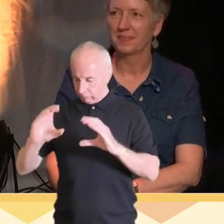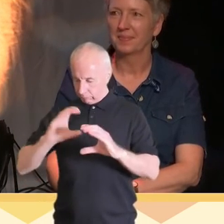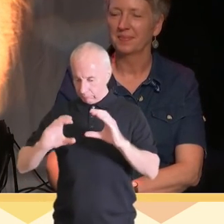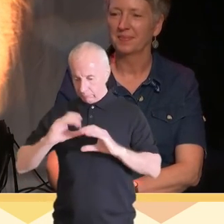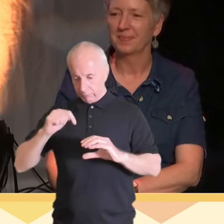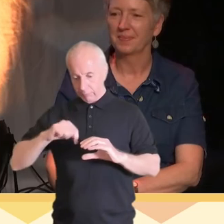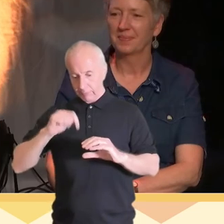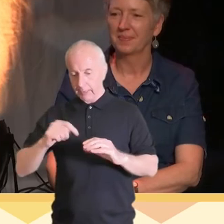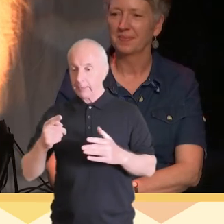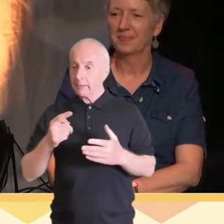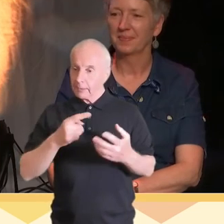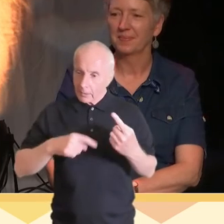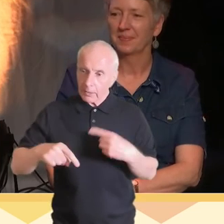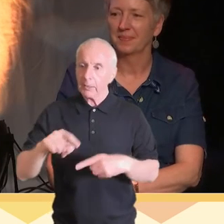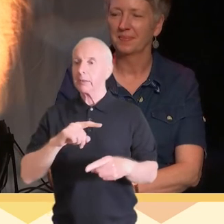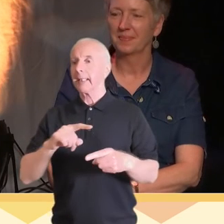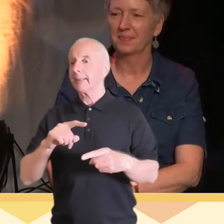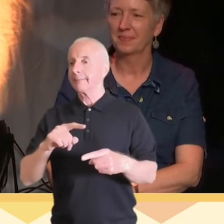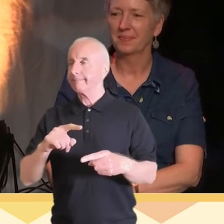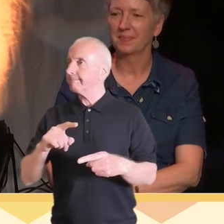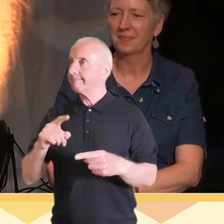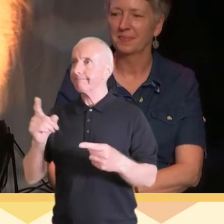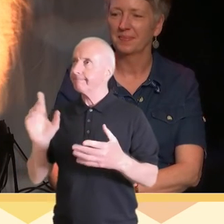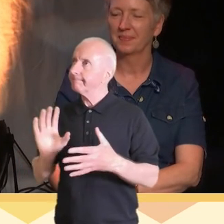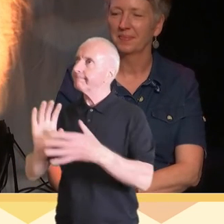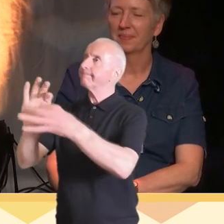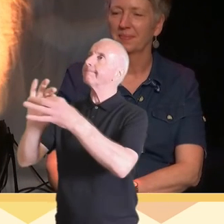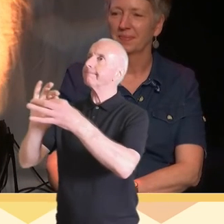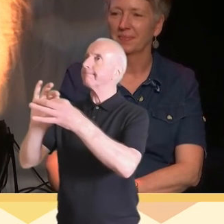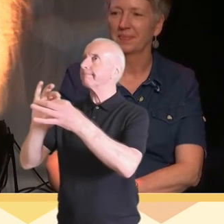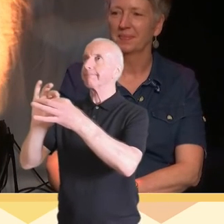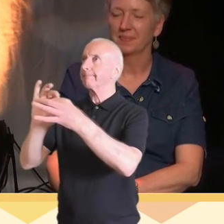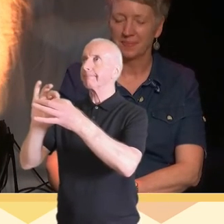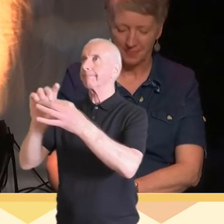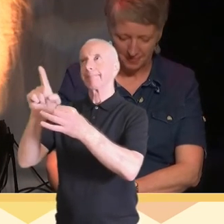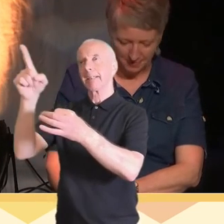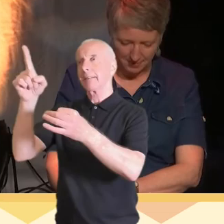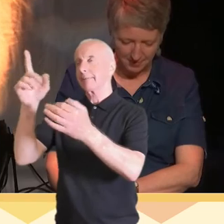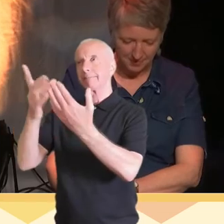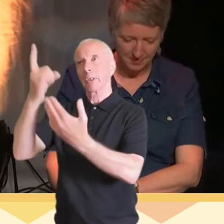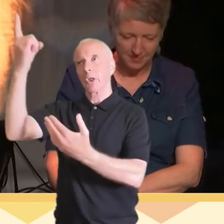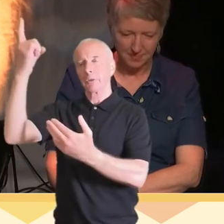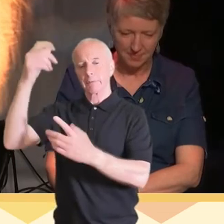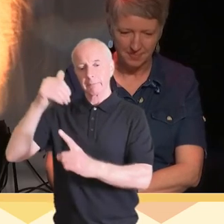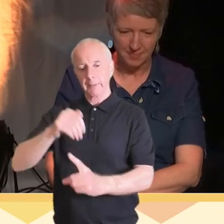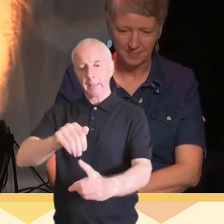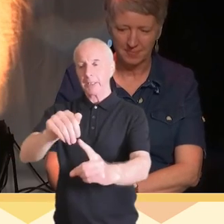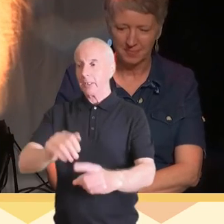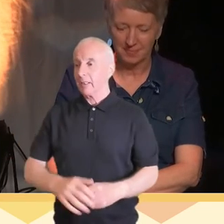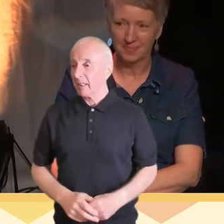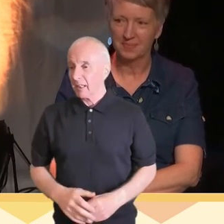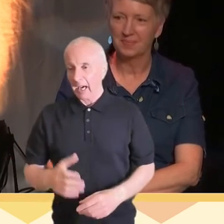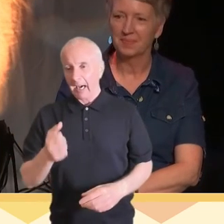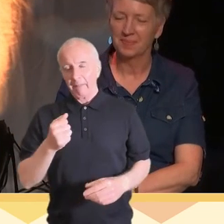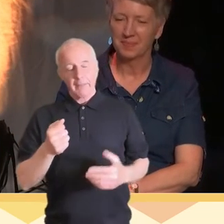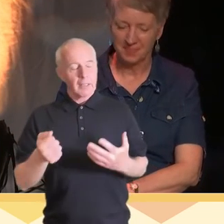and to be able to respond to what he's doing and to join with him in that mission. Now, there is so much more I can say, and I've